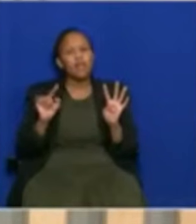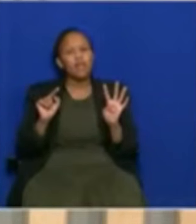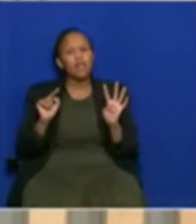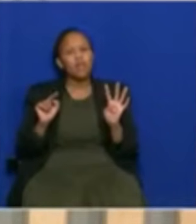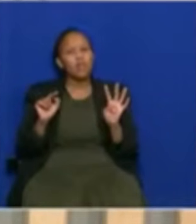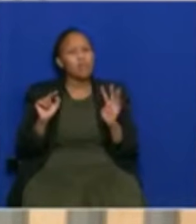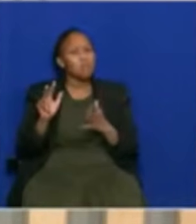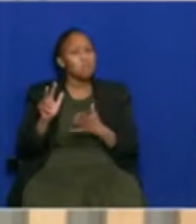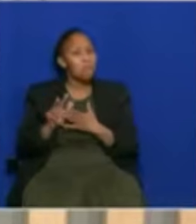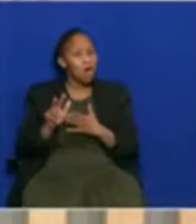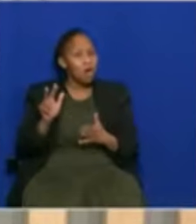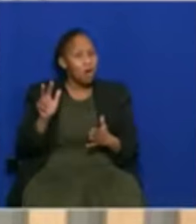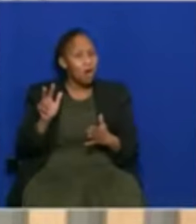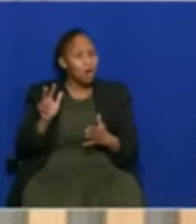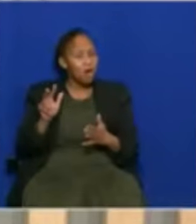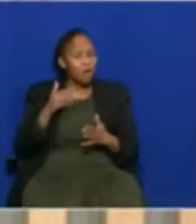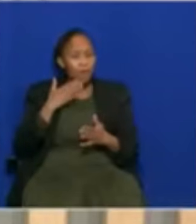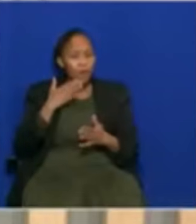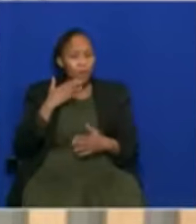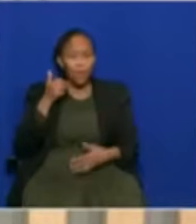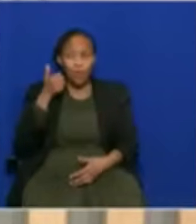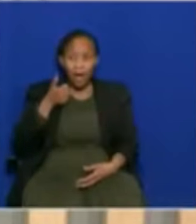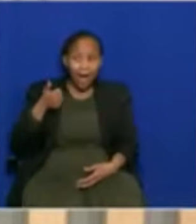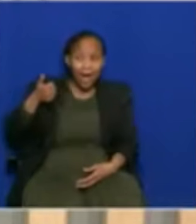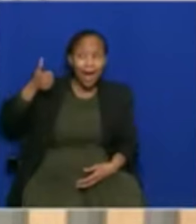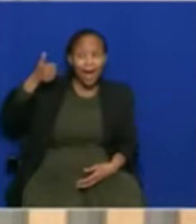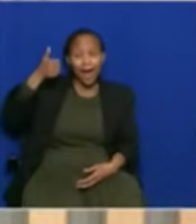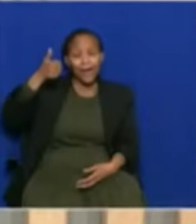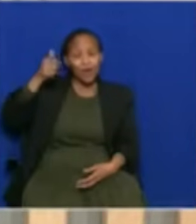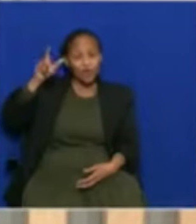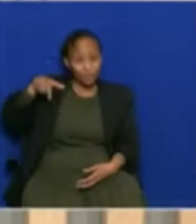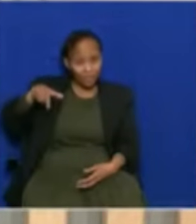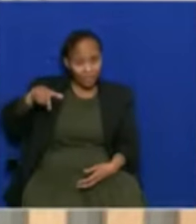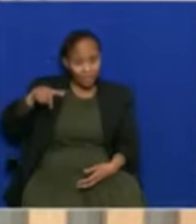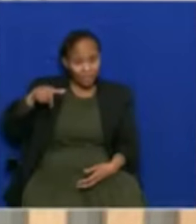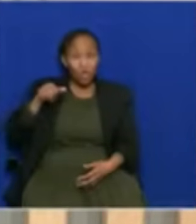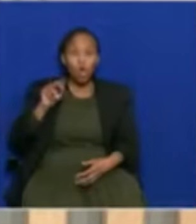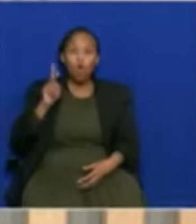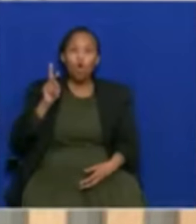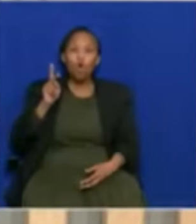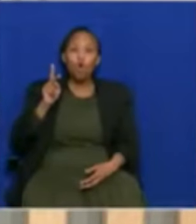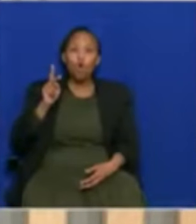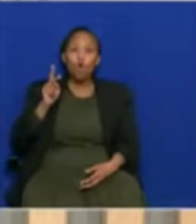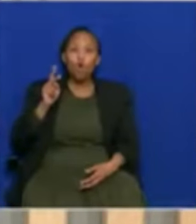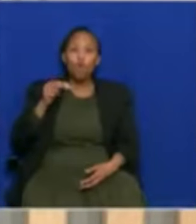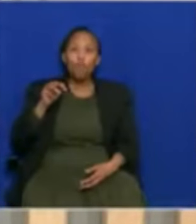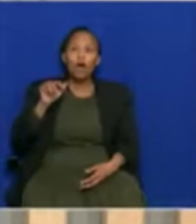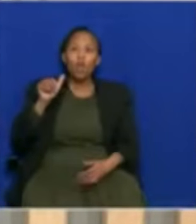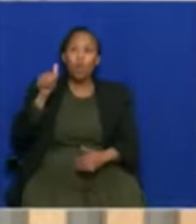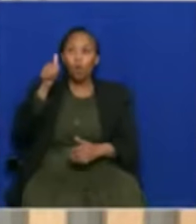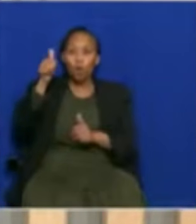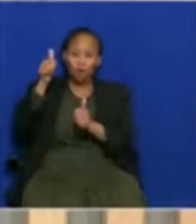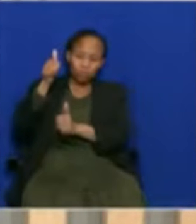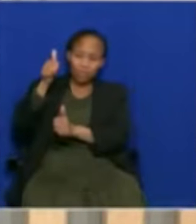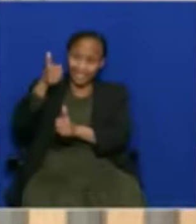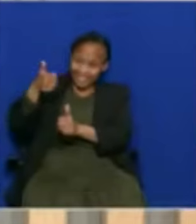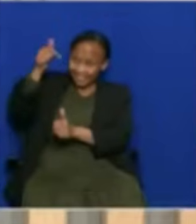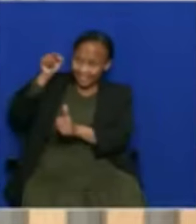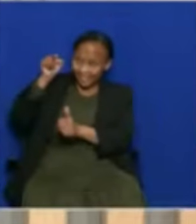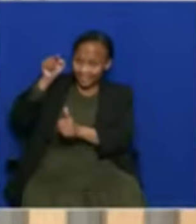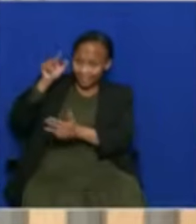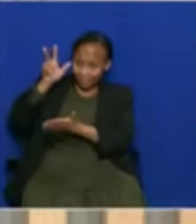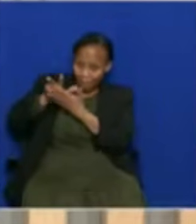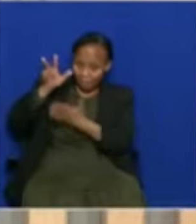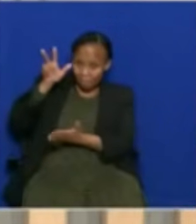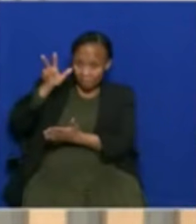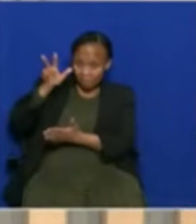higher authority, higher than Khumalo, and if it was so approved, whether then is it